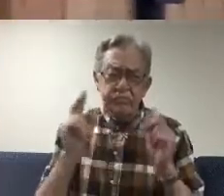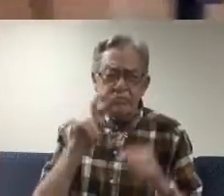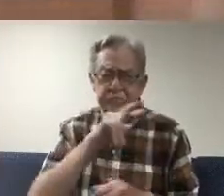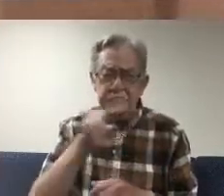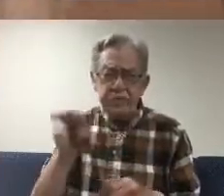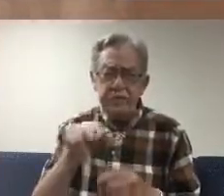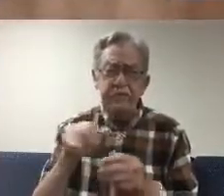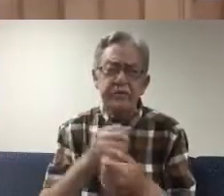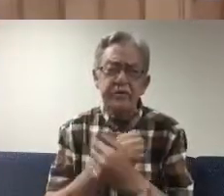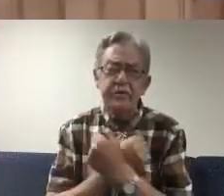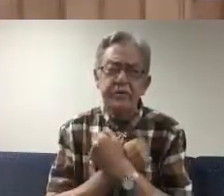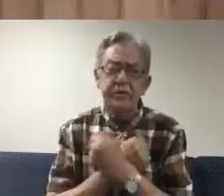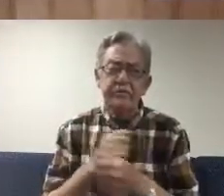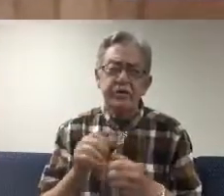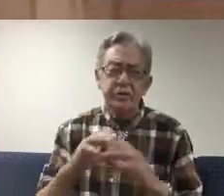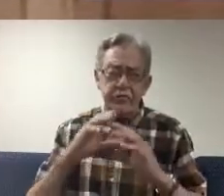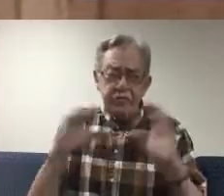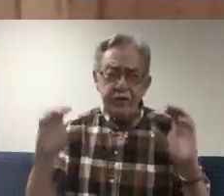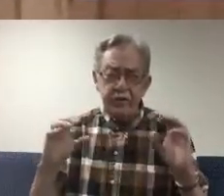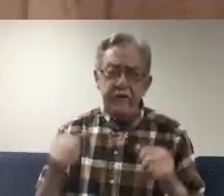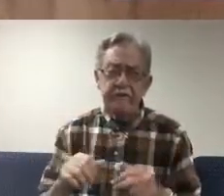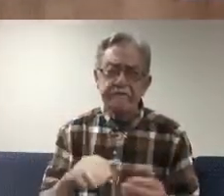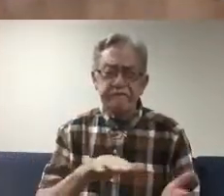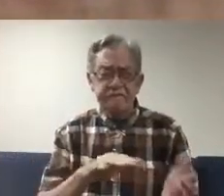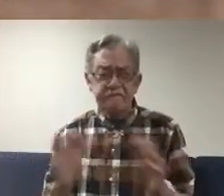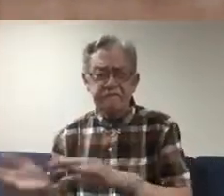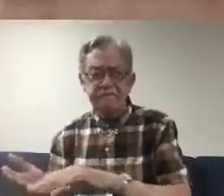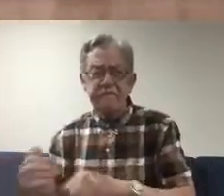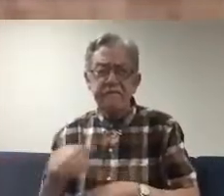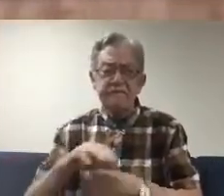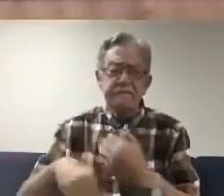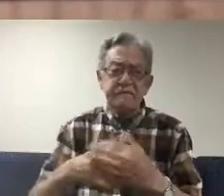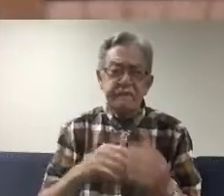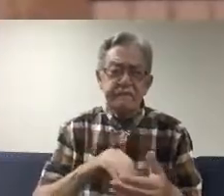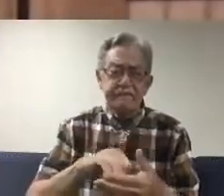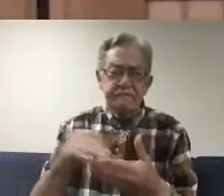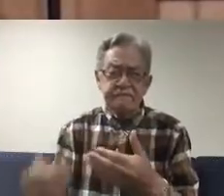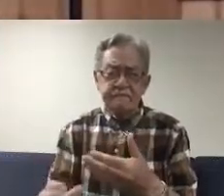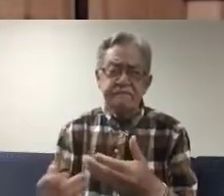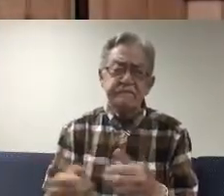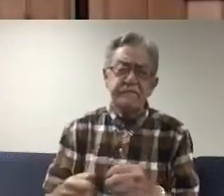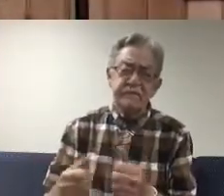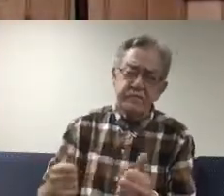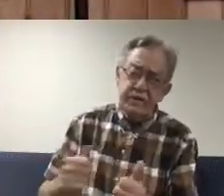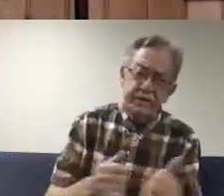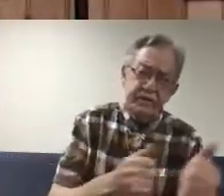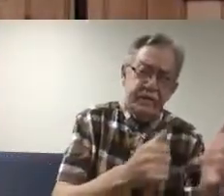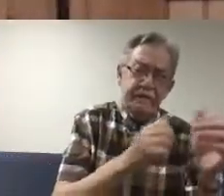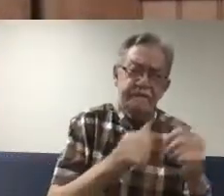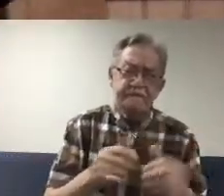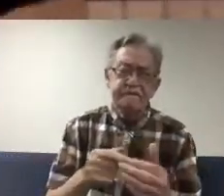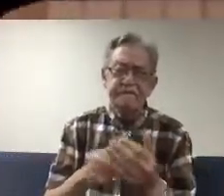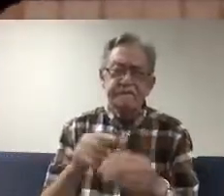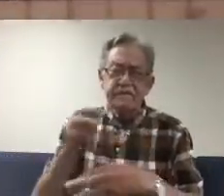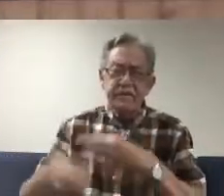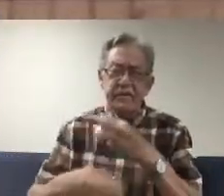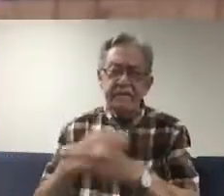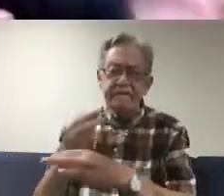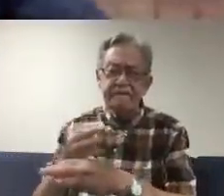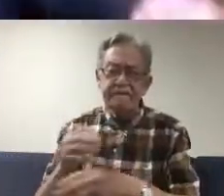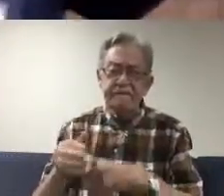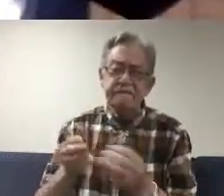those passions. Notice that. We all once lived in the passions of our flesh. And there was a time when greed